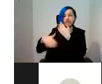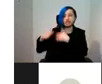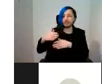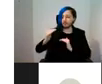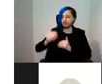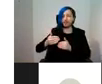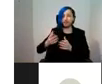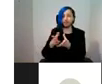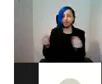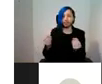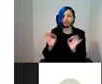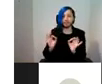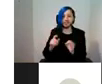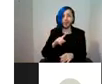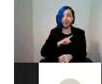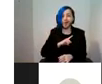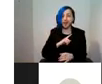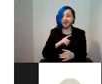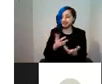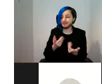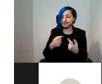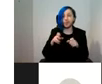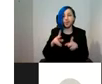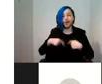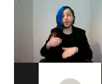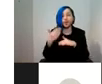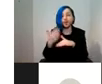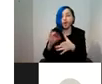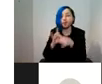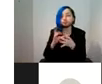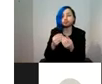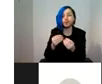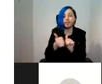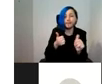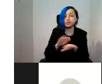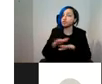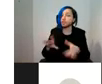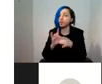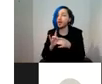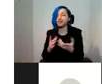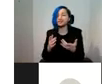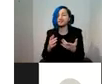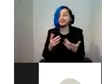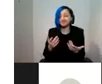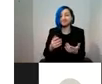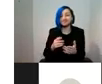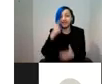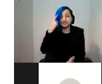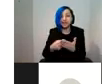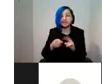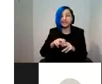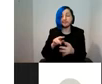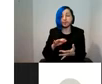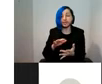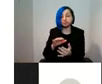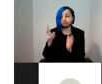exactly we do or don't work with these companies to kind of essentially look after this big tech heritage. And there's also the issues around user